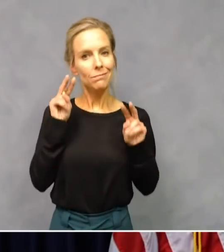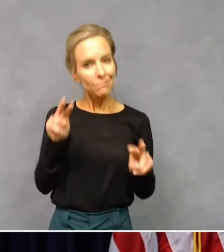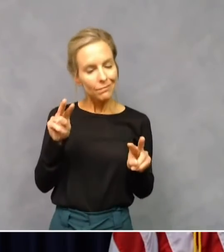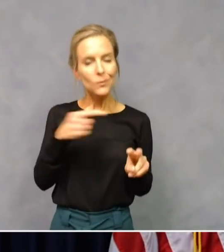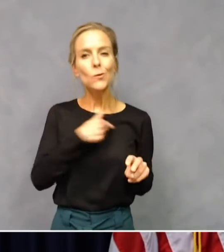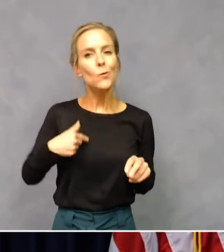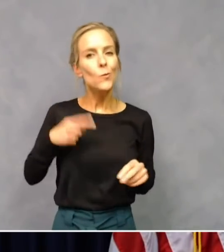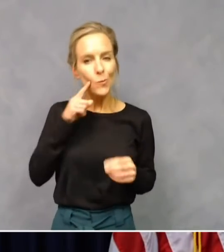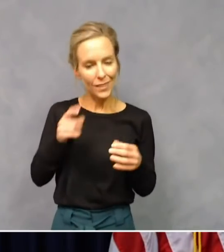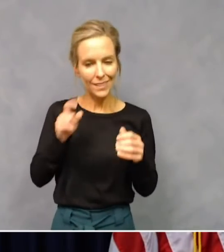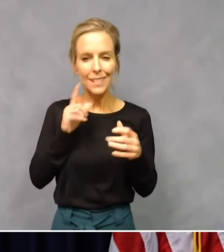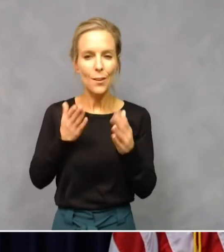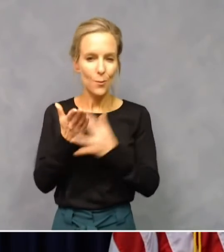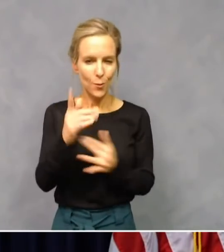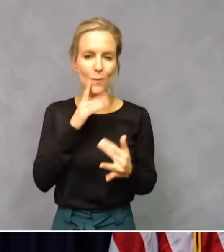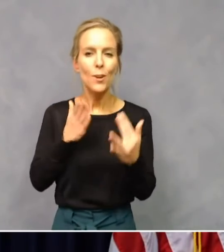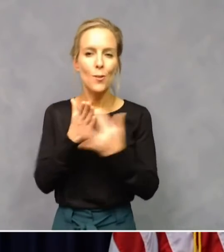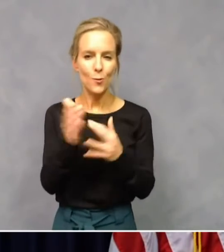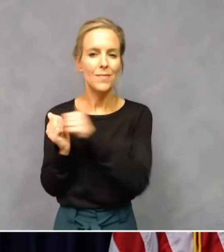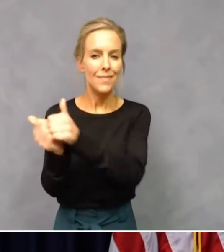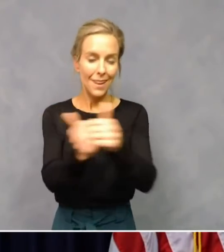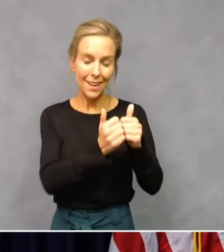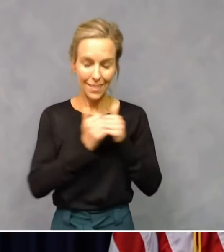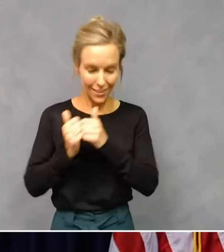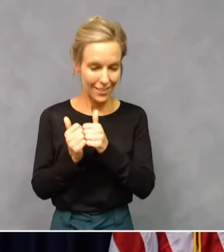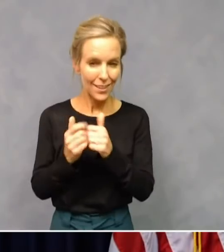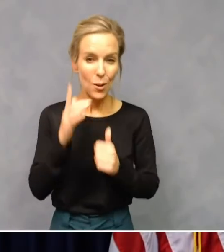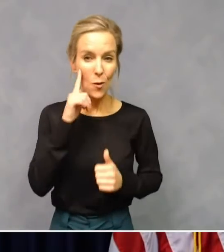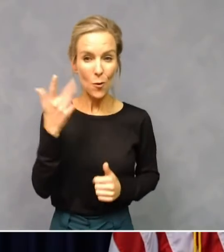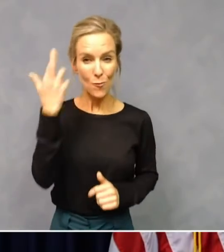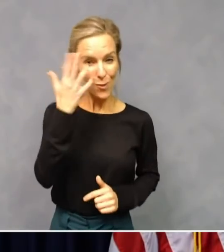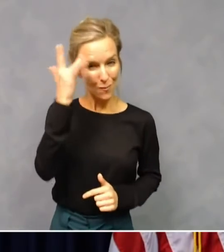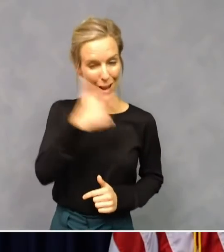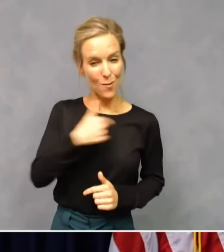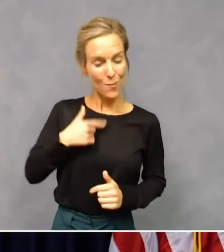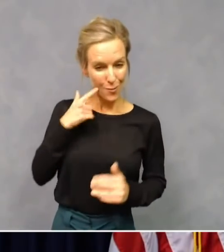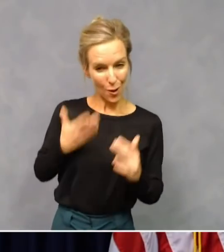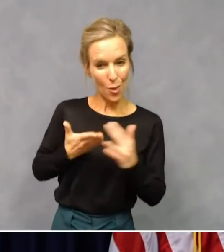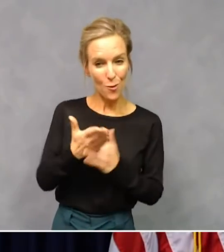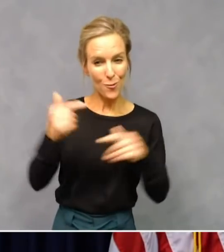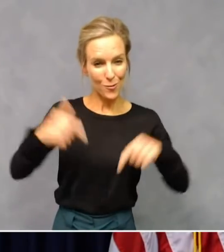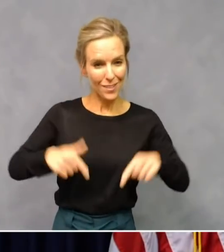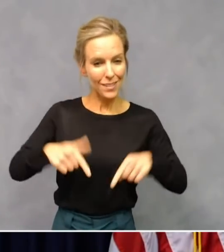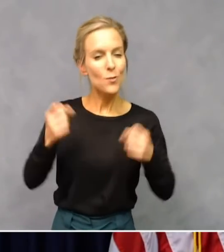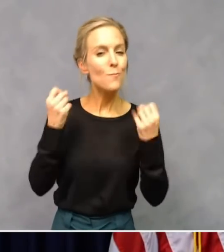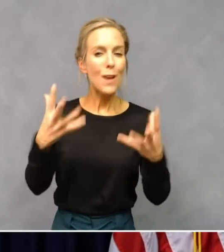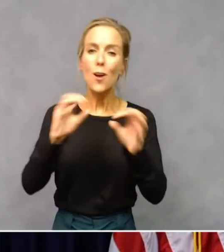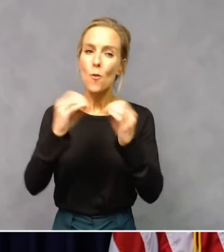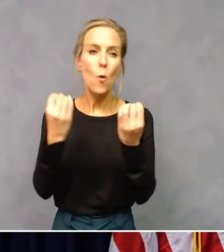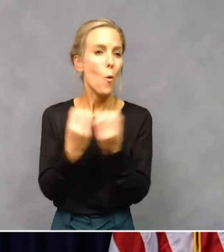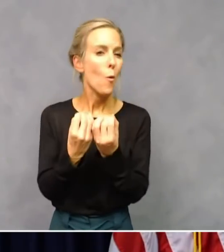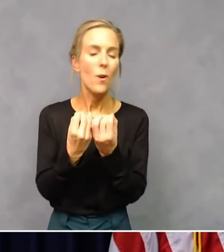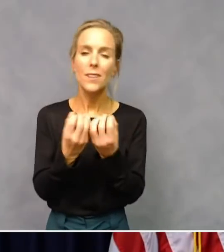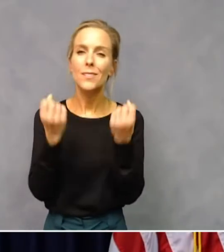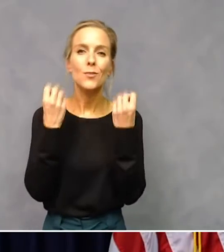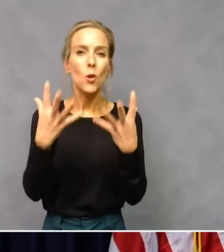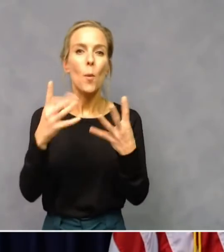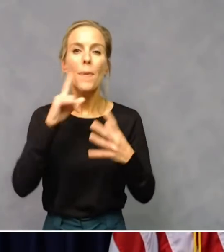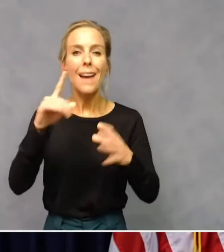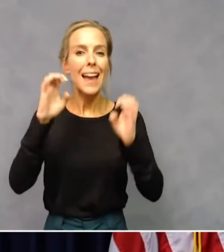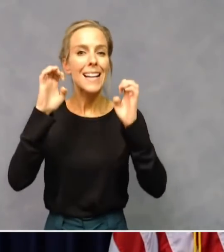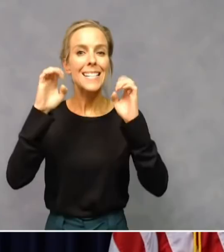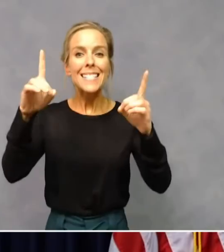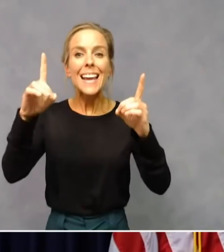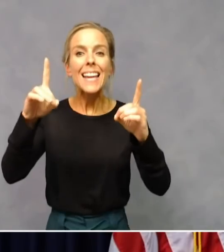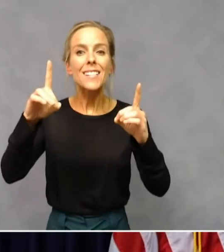through it together. One of the reasons we're going to get through it is so many organizations out there, so many educational institutions doing the right